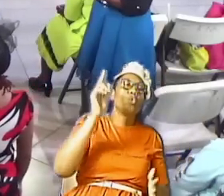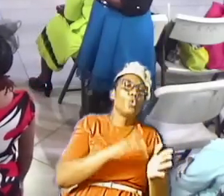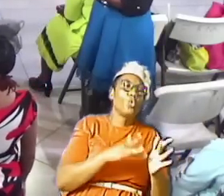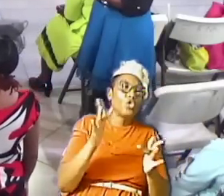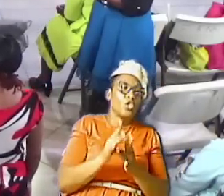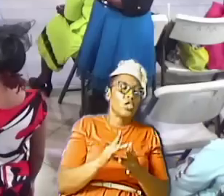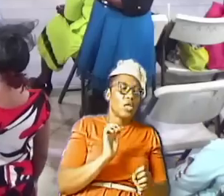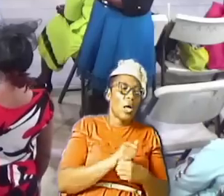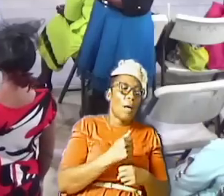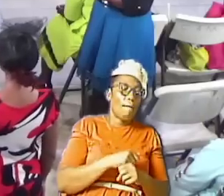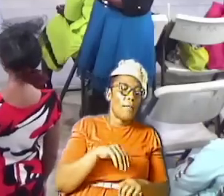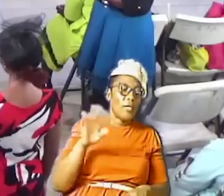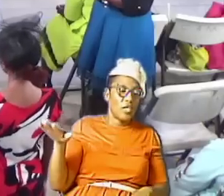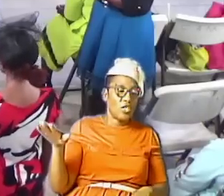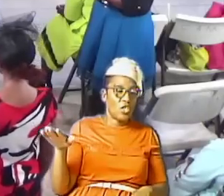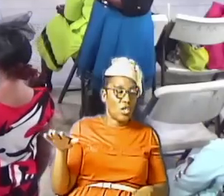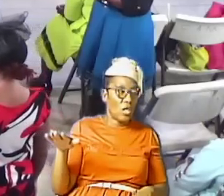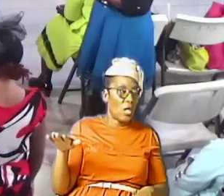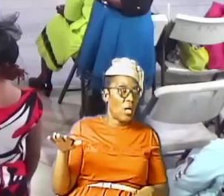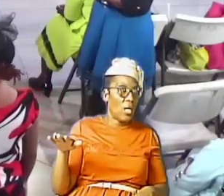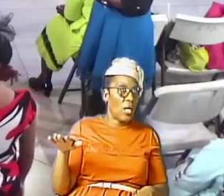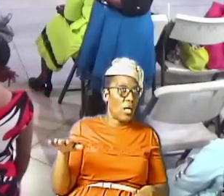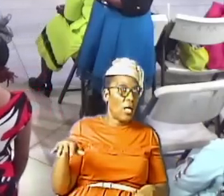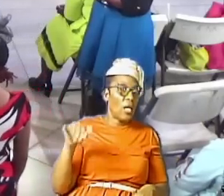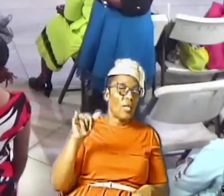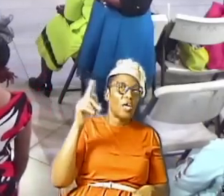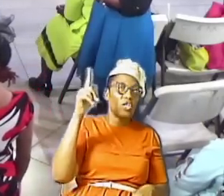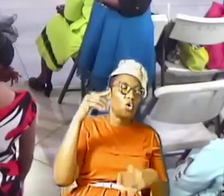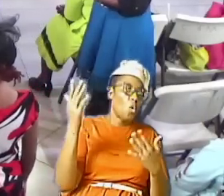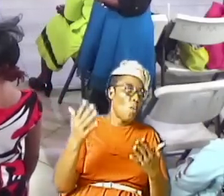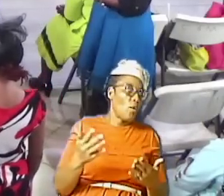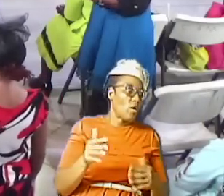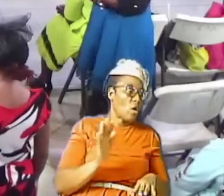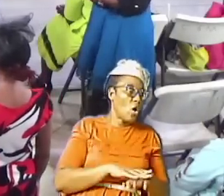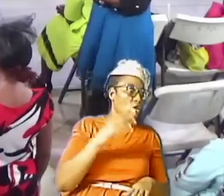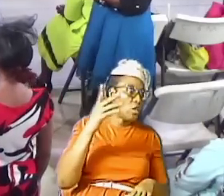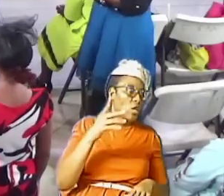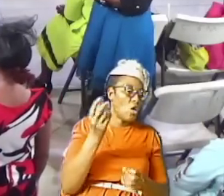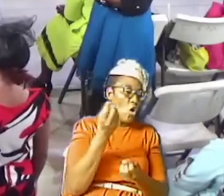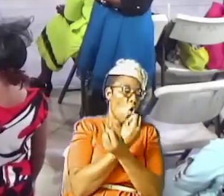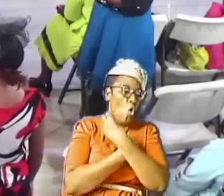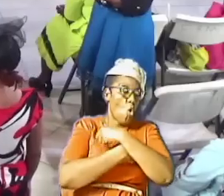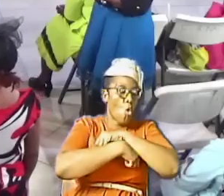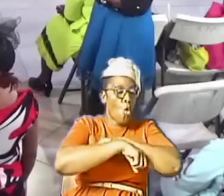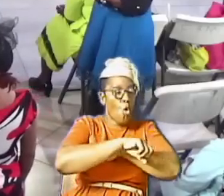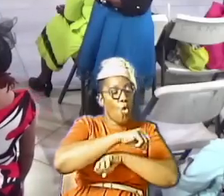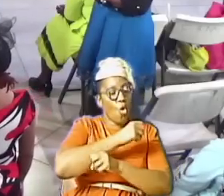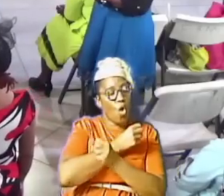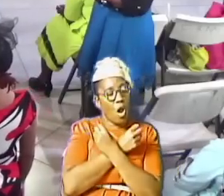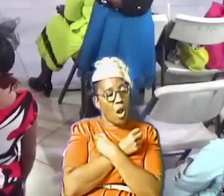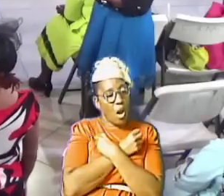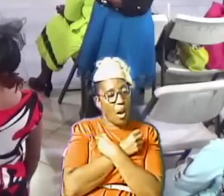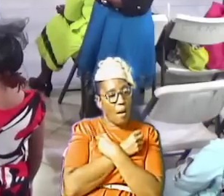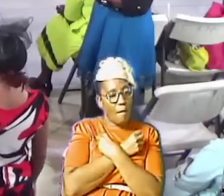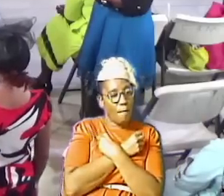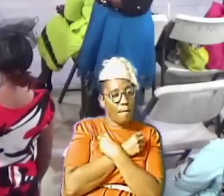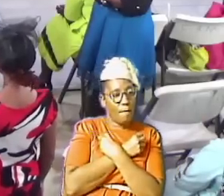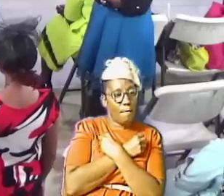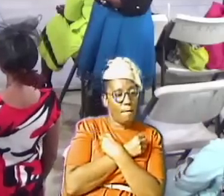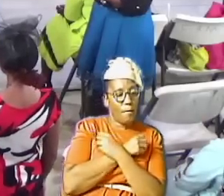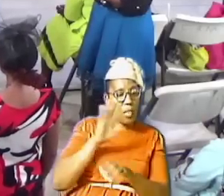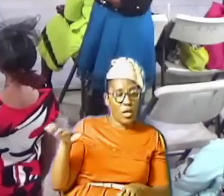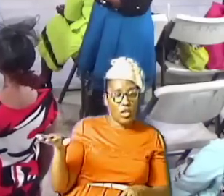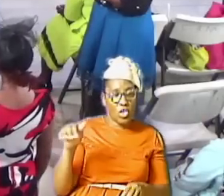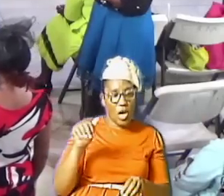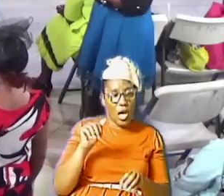the privilege that they have granted unto them, O God Almighty. I pray, O God, that you will wrap her up in your love. We pray that you will touch